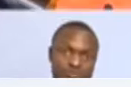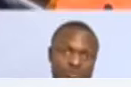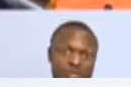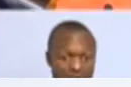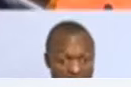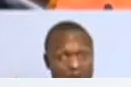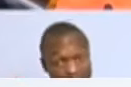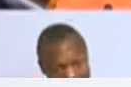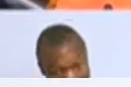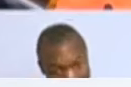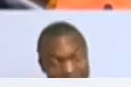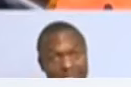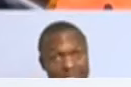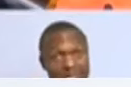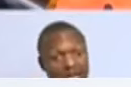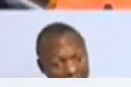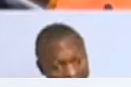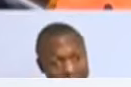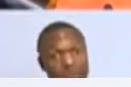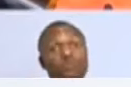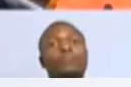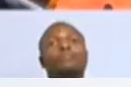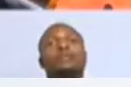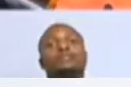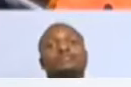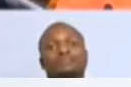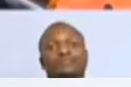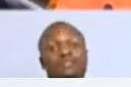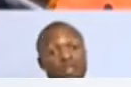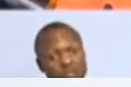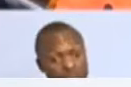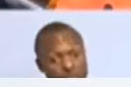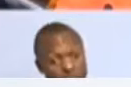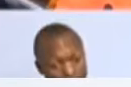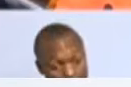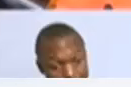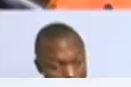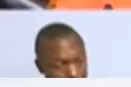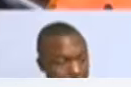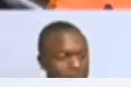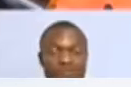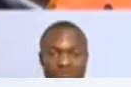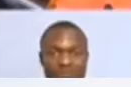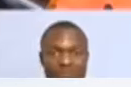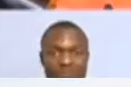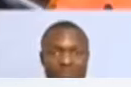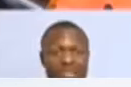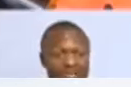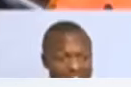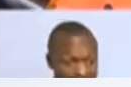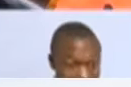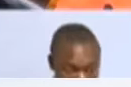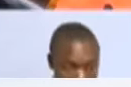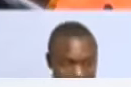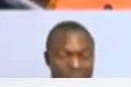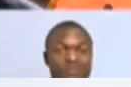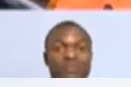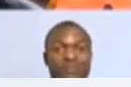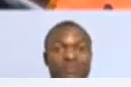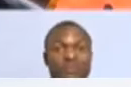it. It is how you manage it. We choose to manage the resource envelope in these areas that are the most